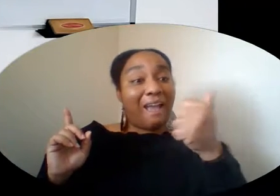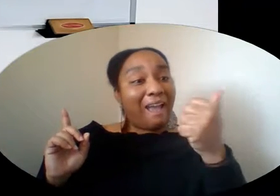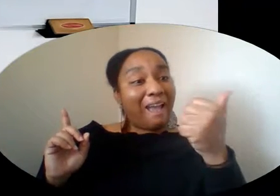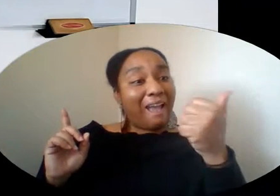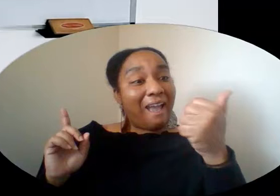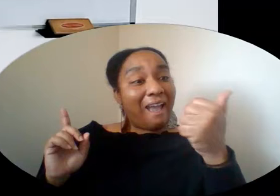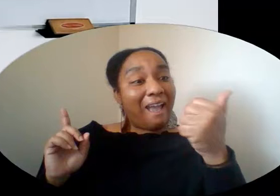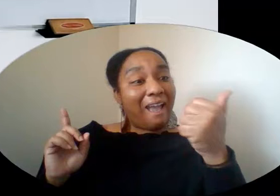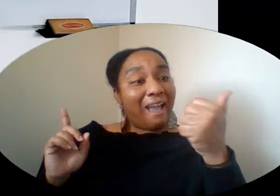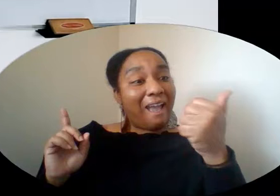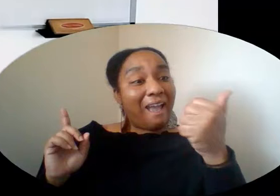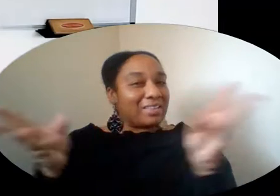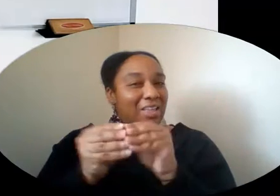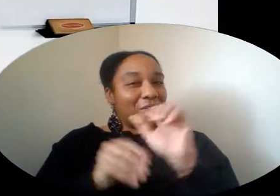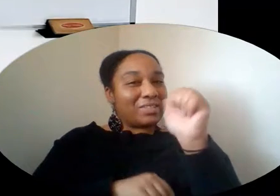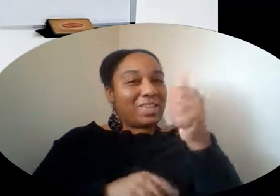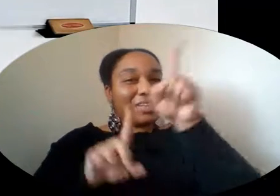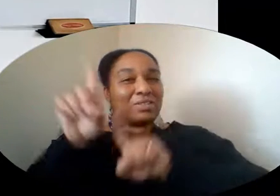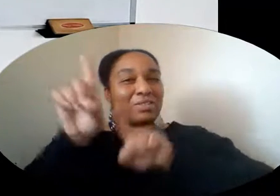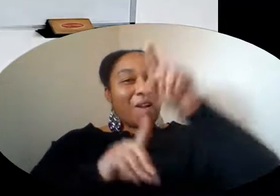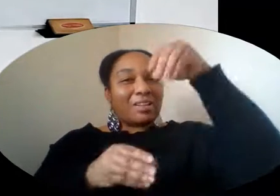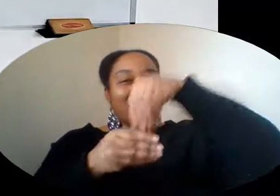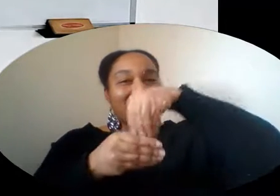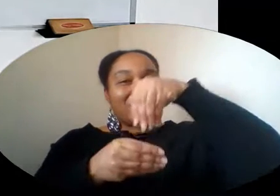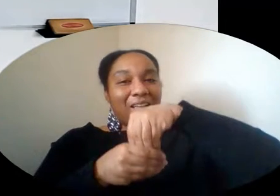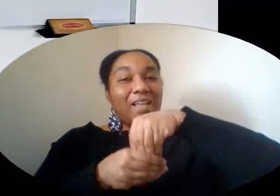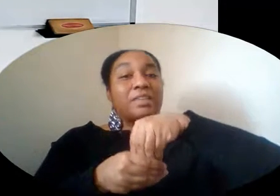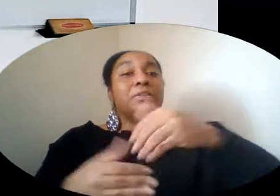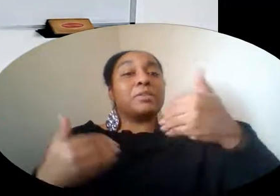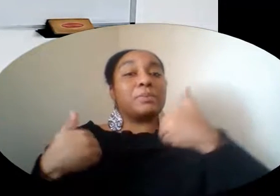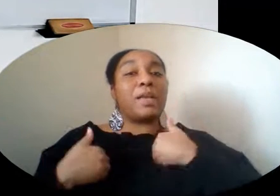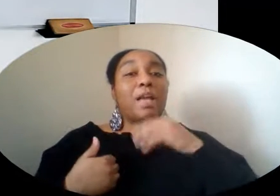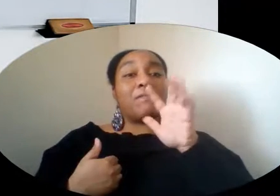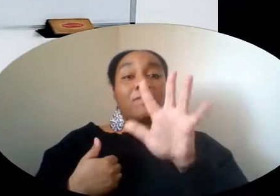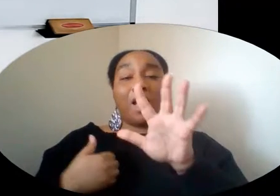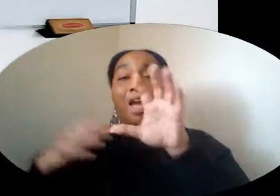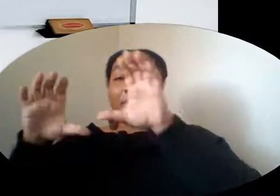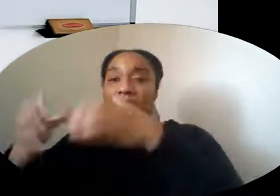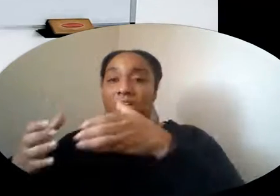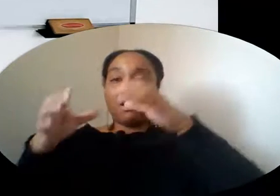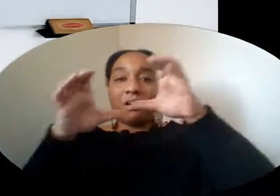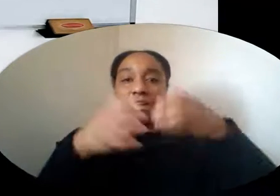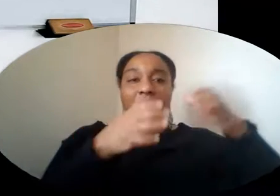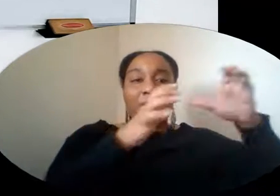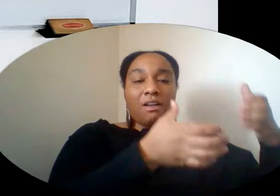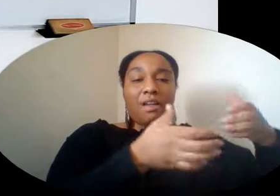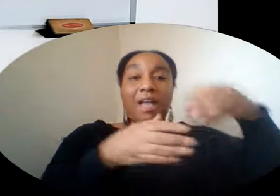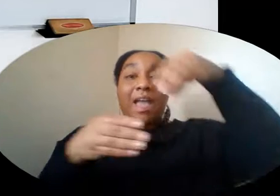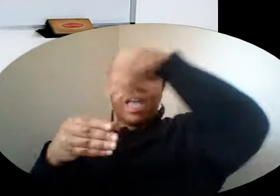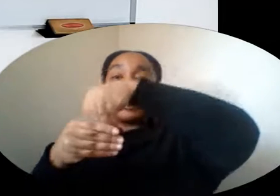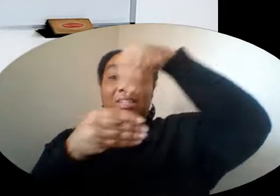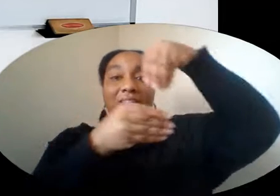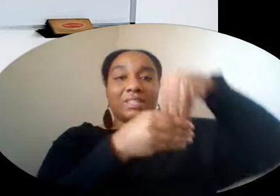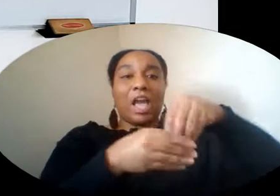2, 4, 6, 8, 10. So there are 10 stars inside. So we have 5 groups, and inside each group